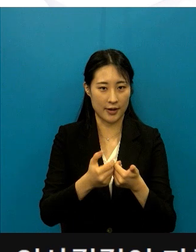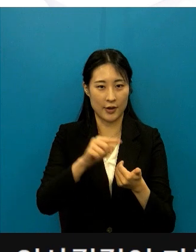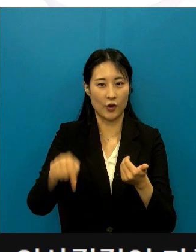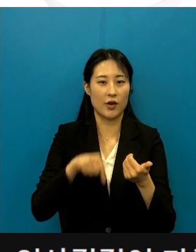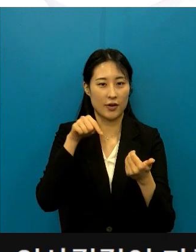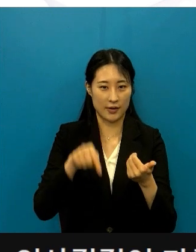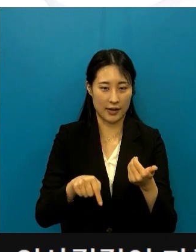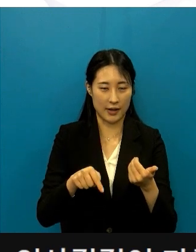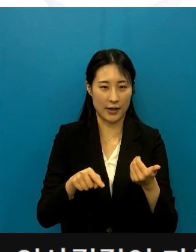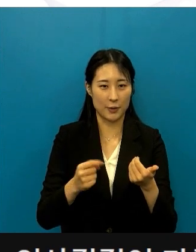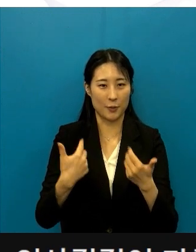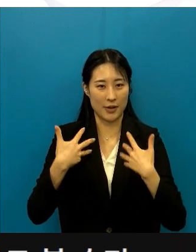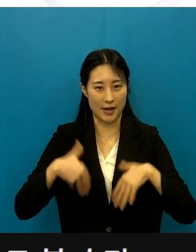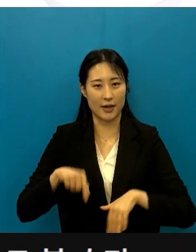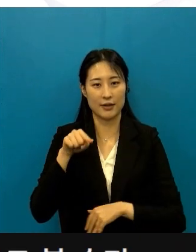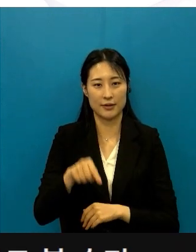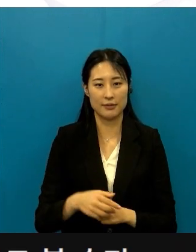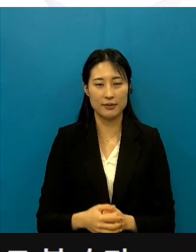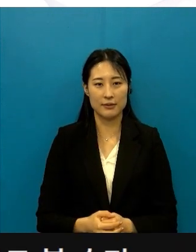inherent in them.